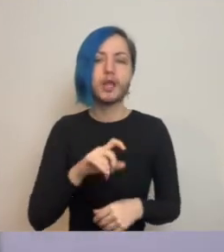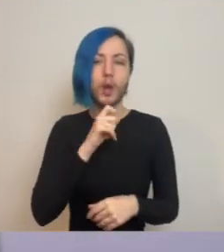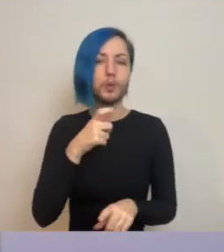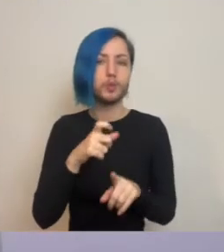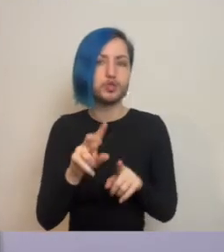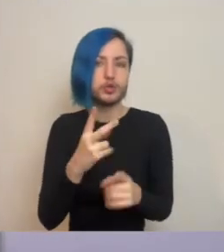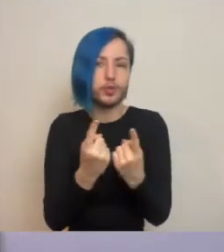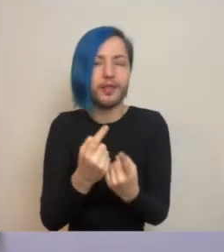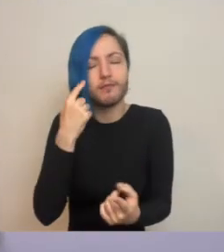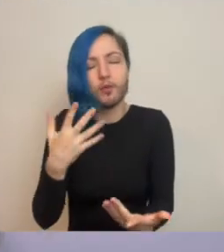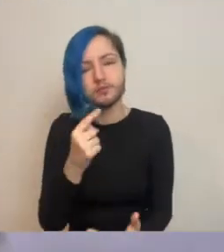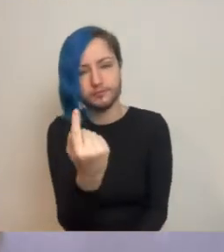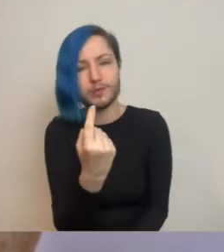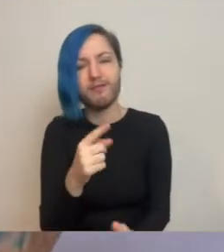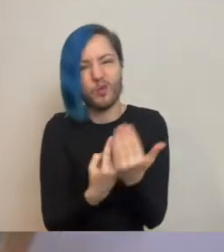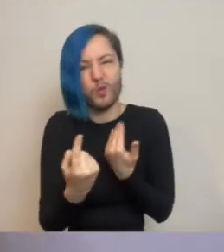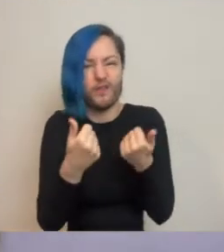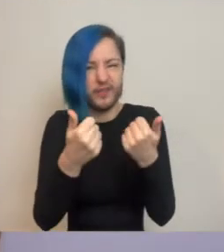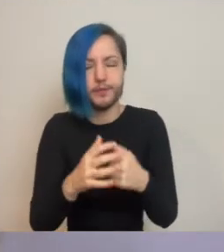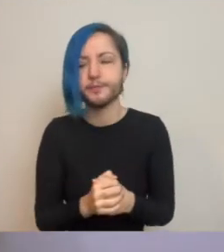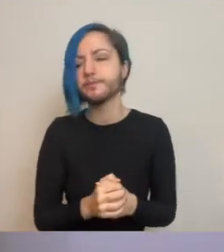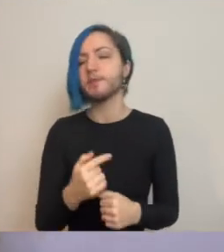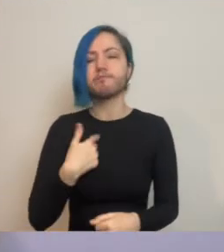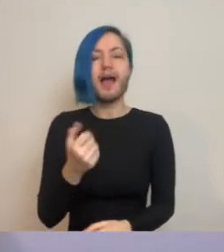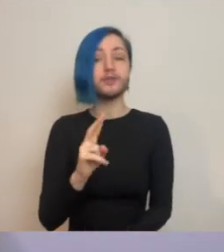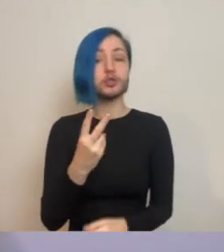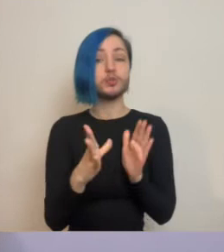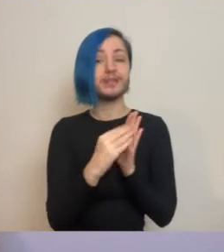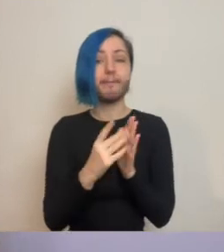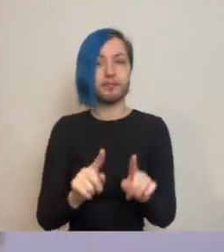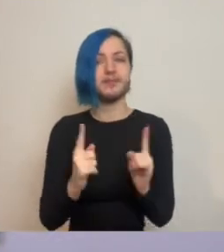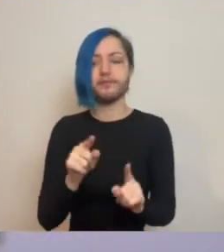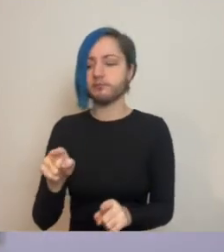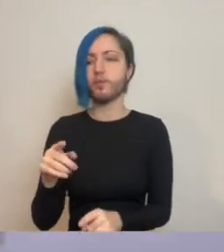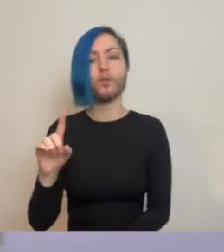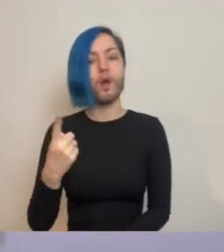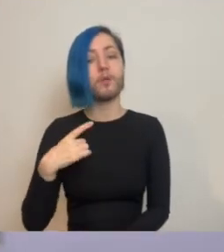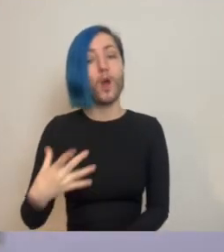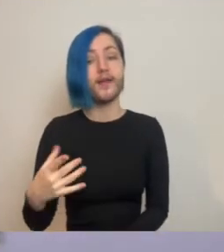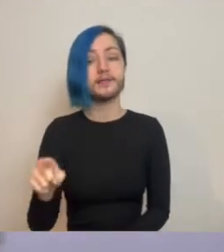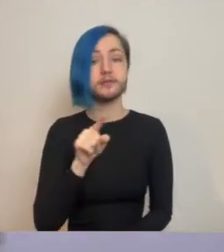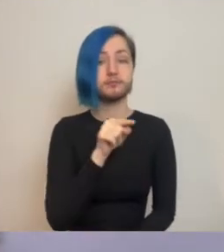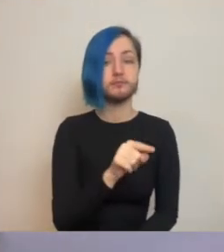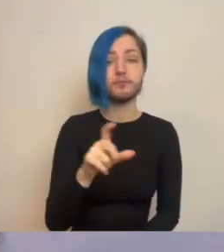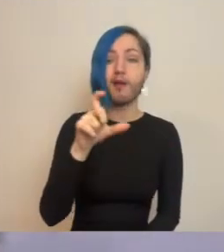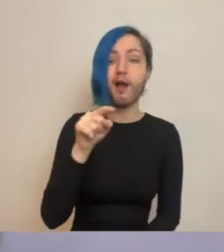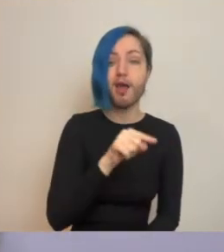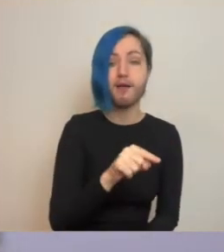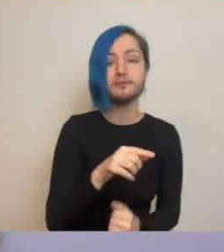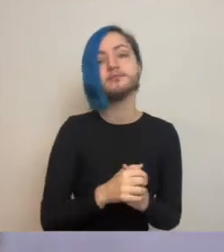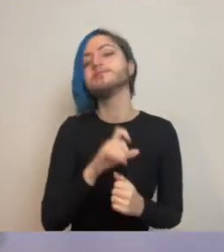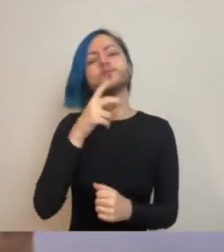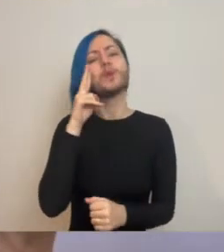Obviously, you can just work on one. And I've got 2 that look quite different. I've got a white piece of paper, and I've got one that's got colour. And then we can start to